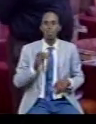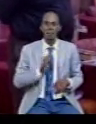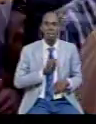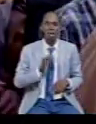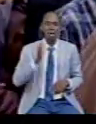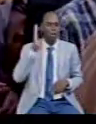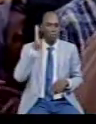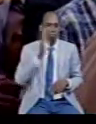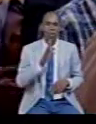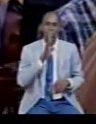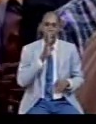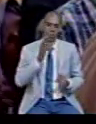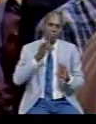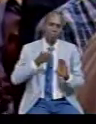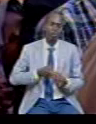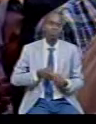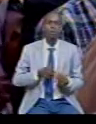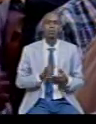I'll be involved.